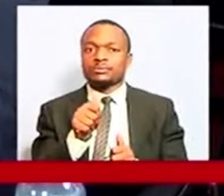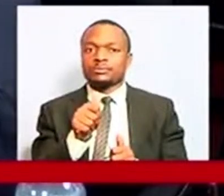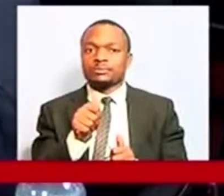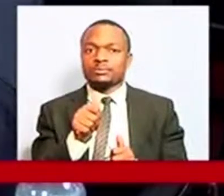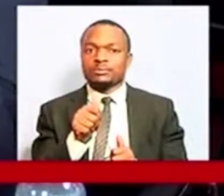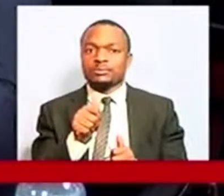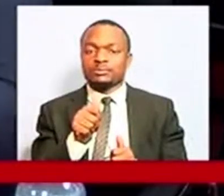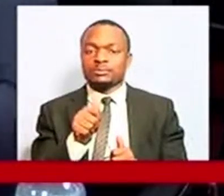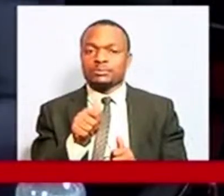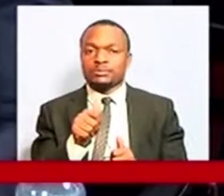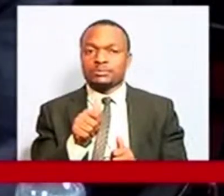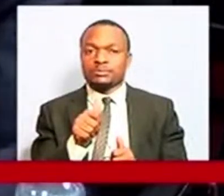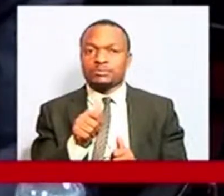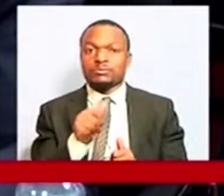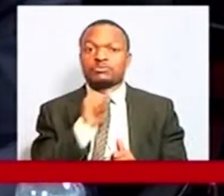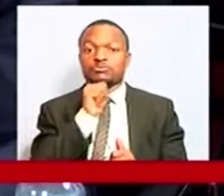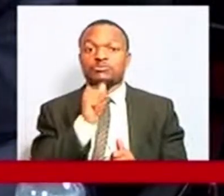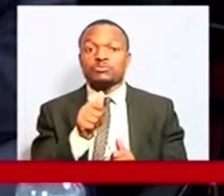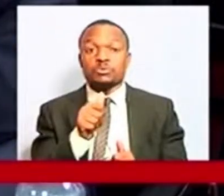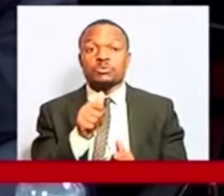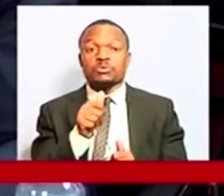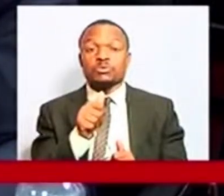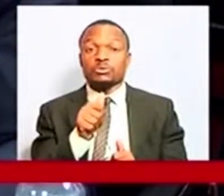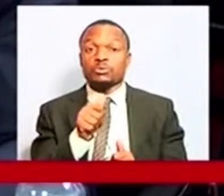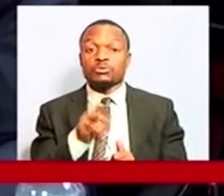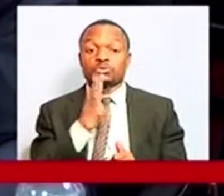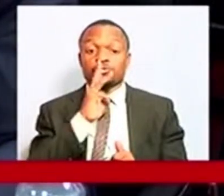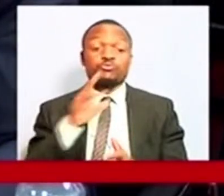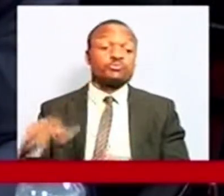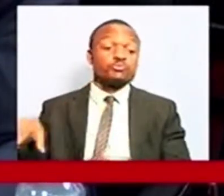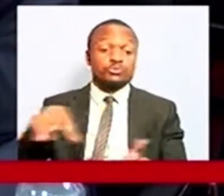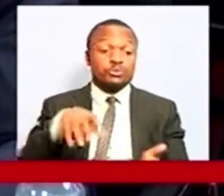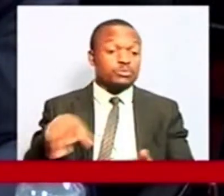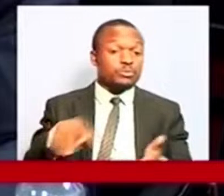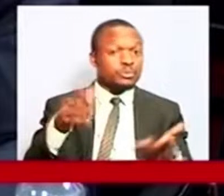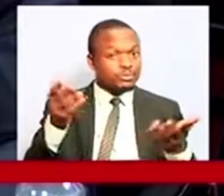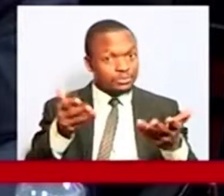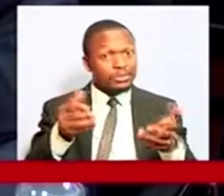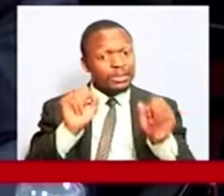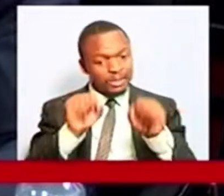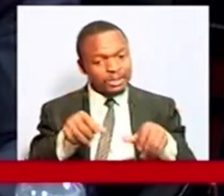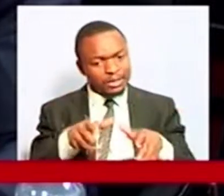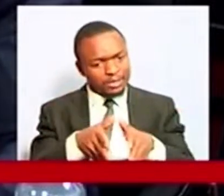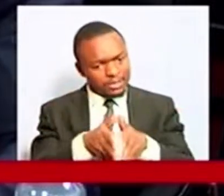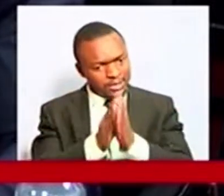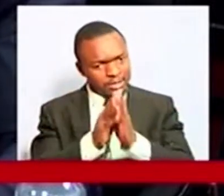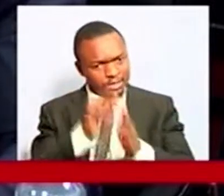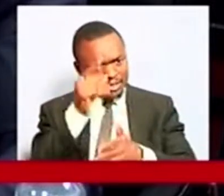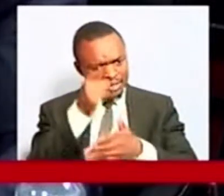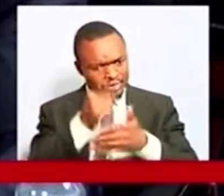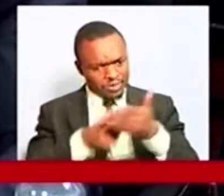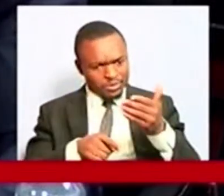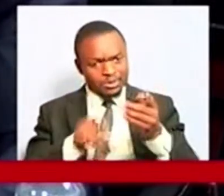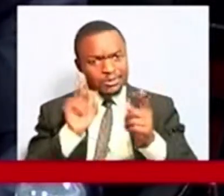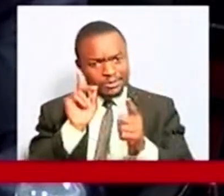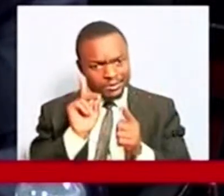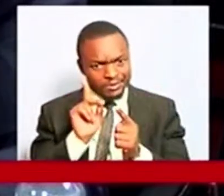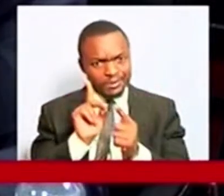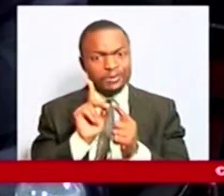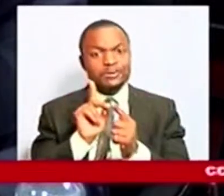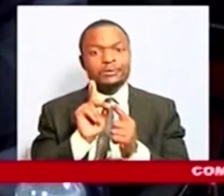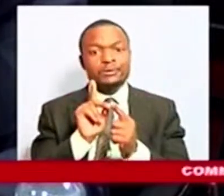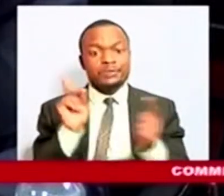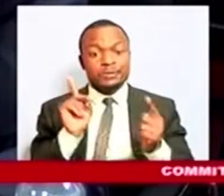the floor. It took long. If I may ask, what is the distance from your office to